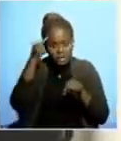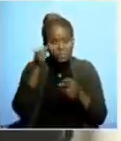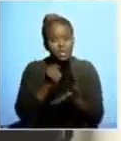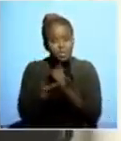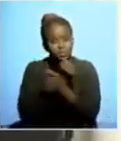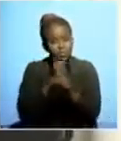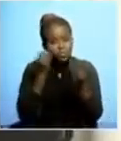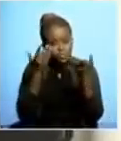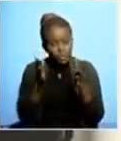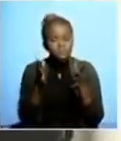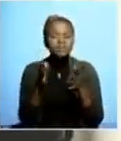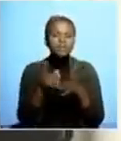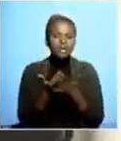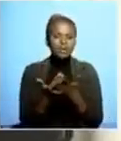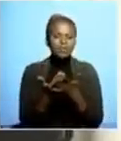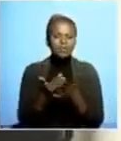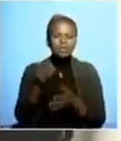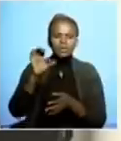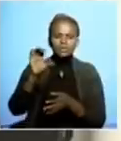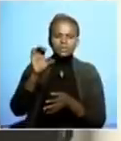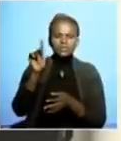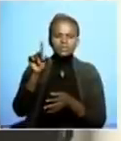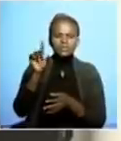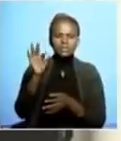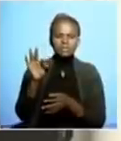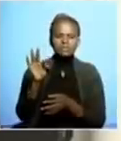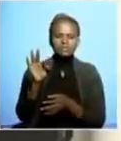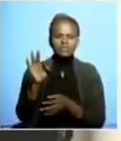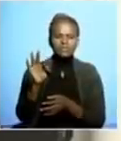issue. How? CDF.